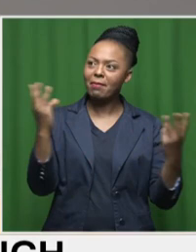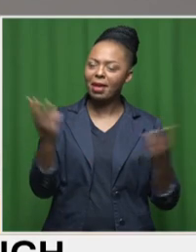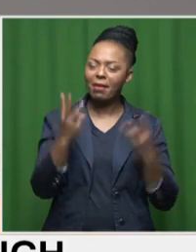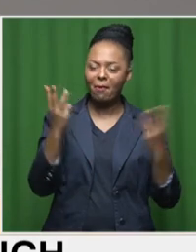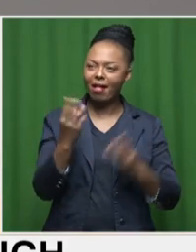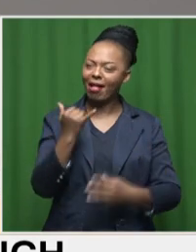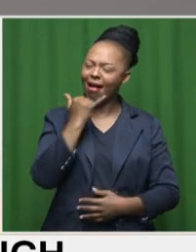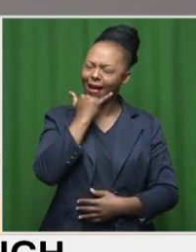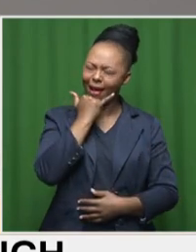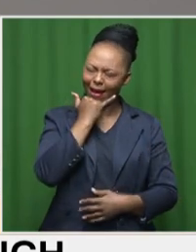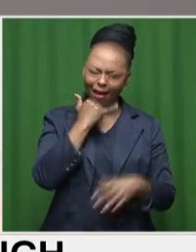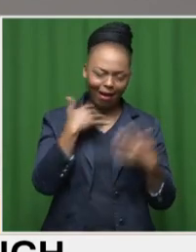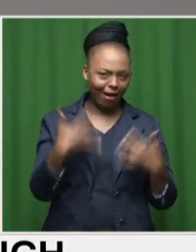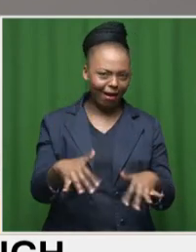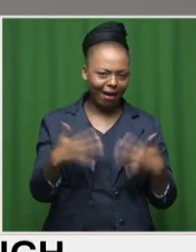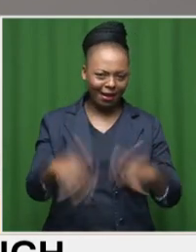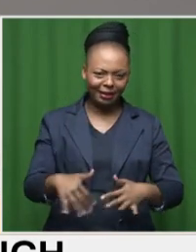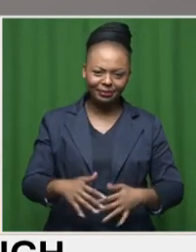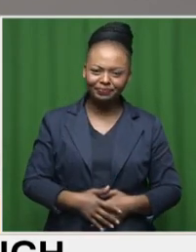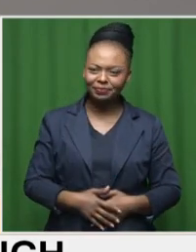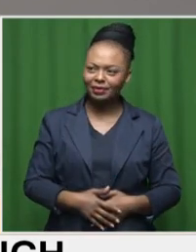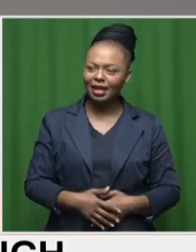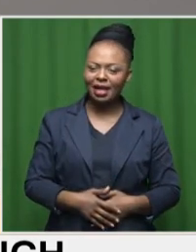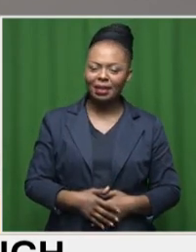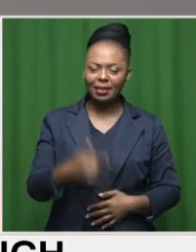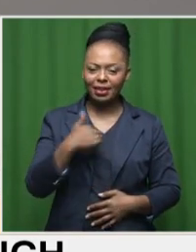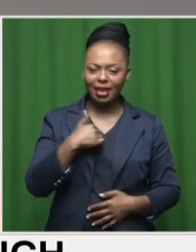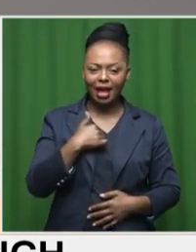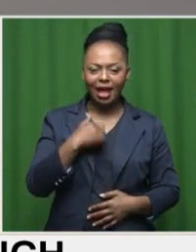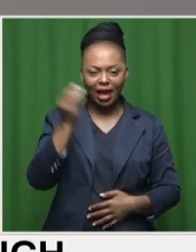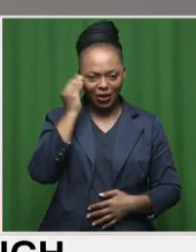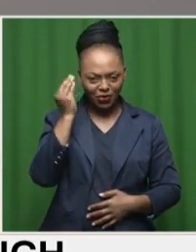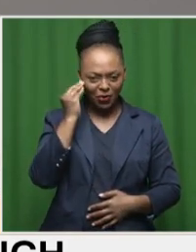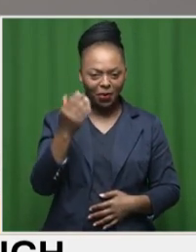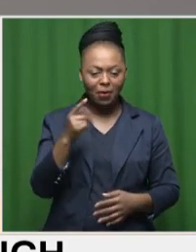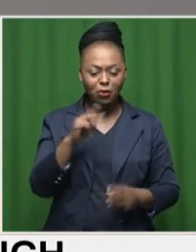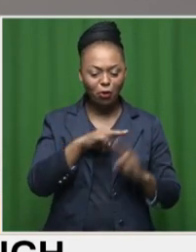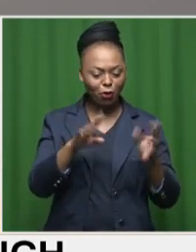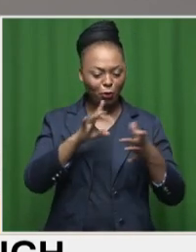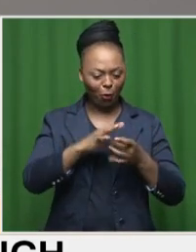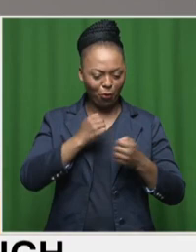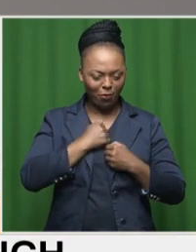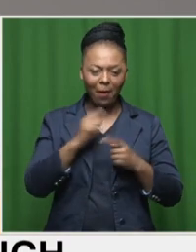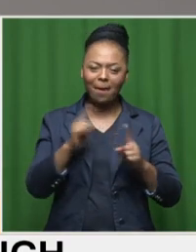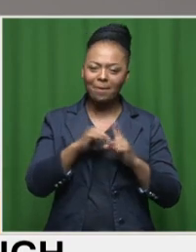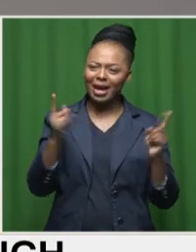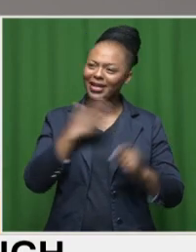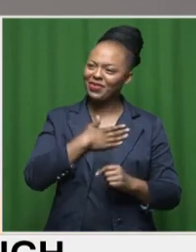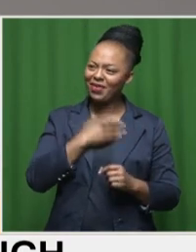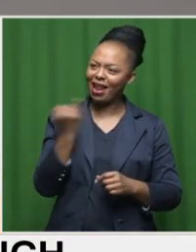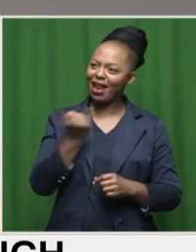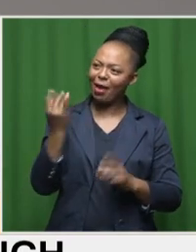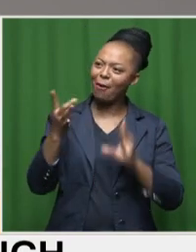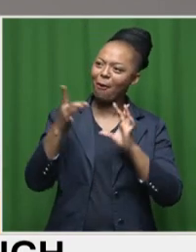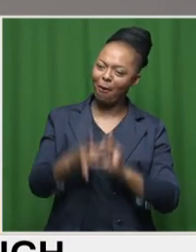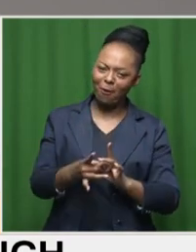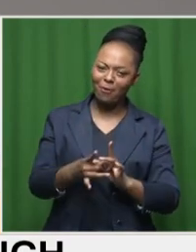And I always feel it's, I know it's, I shouldn't, because it's not my home, but it feels like home. No, everyone gives me a